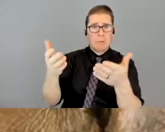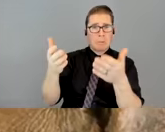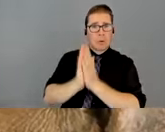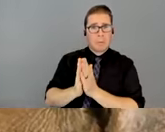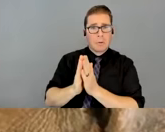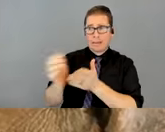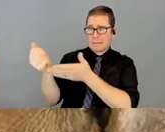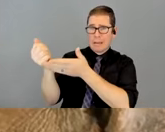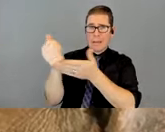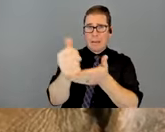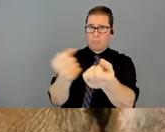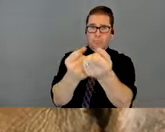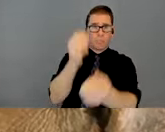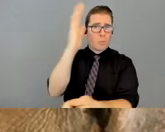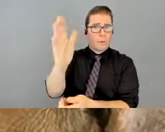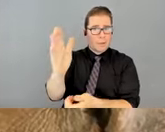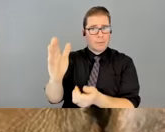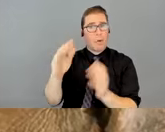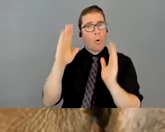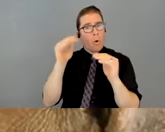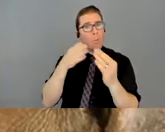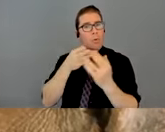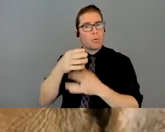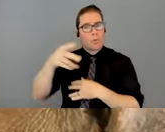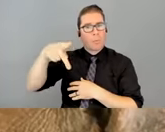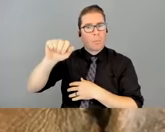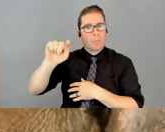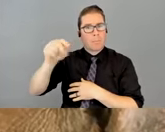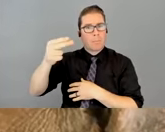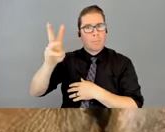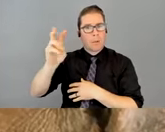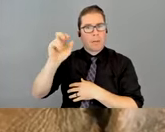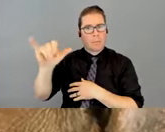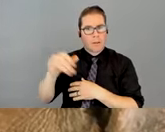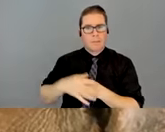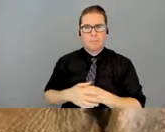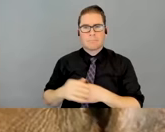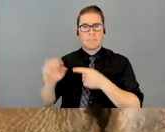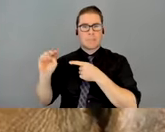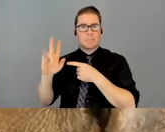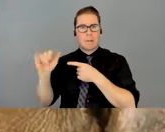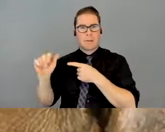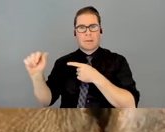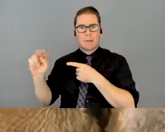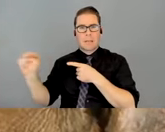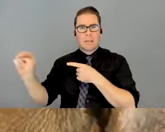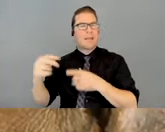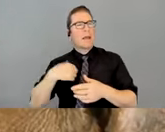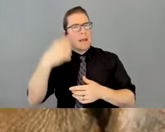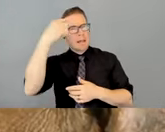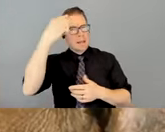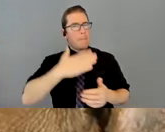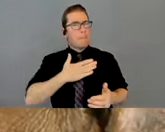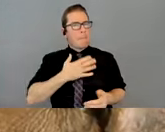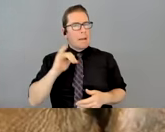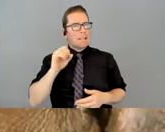I would add, it is my job, like the sort of big overarching part of